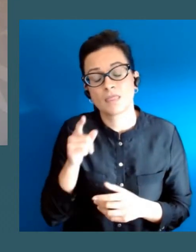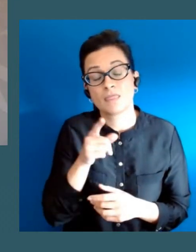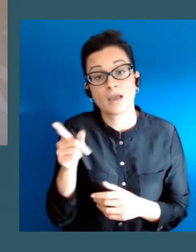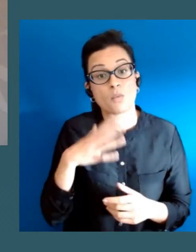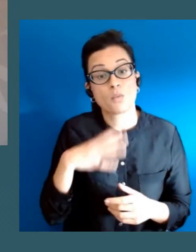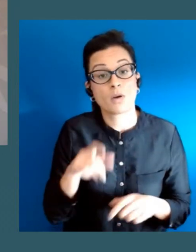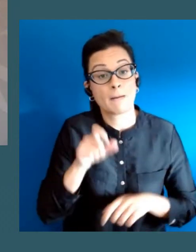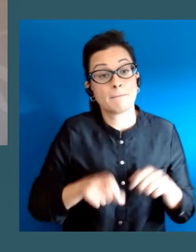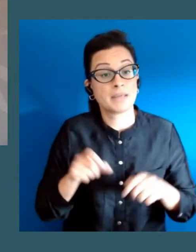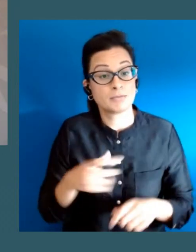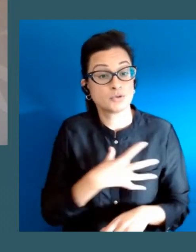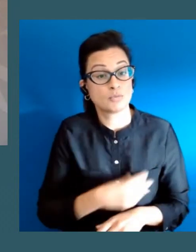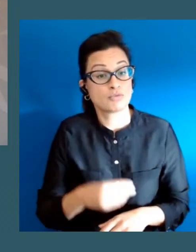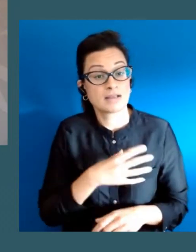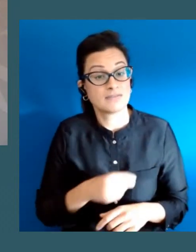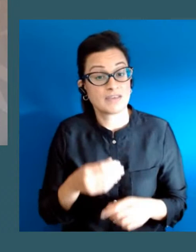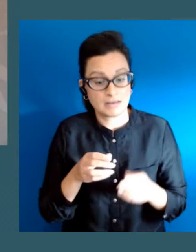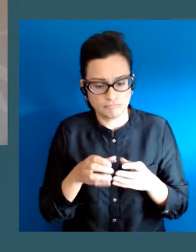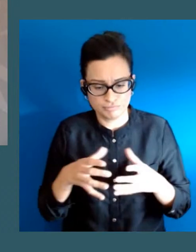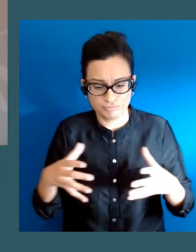lowest levels of breastfeeding.